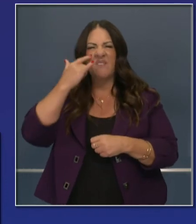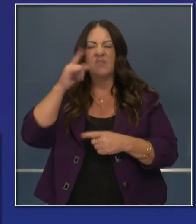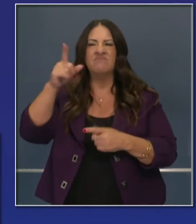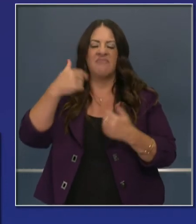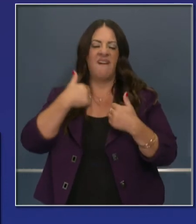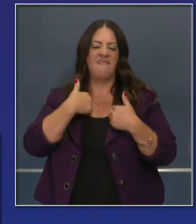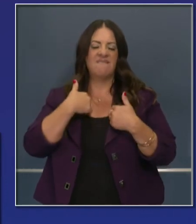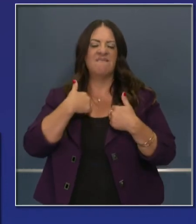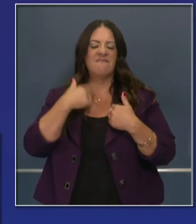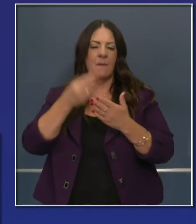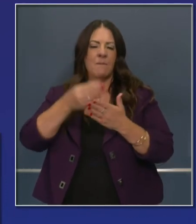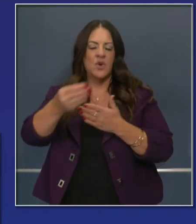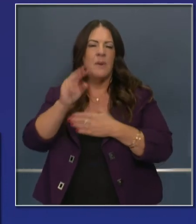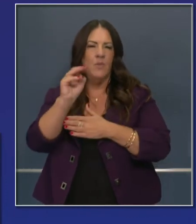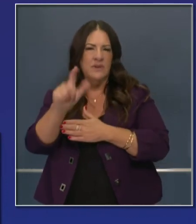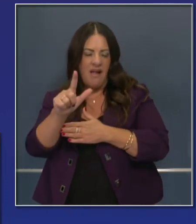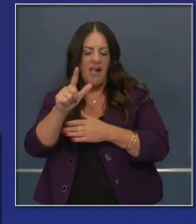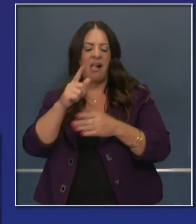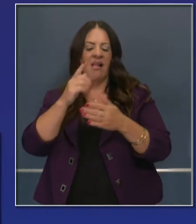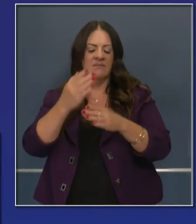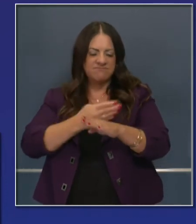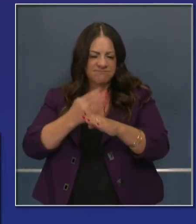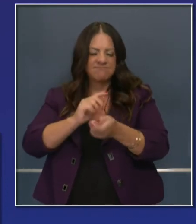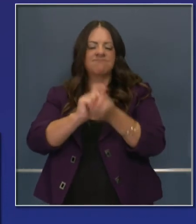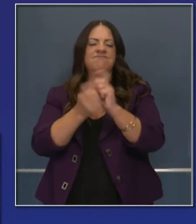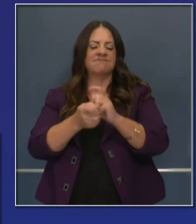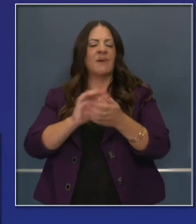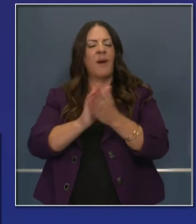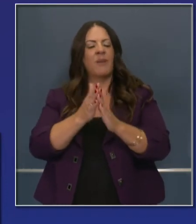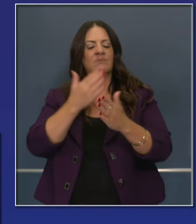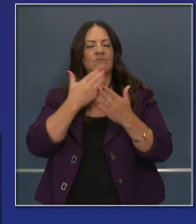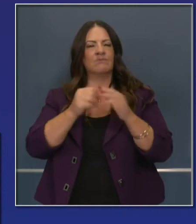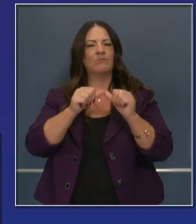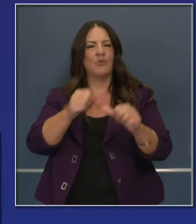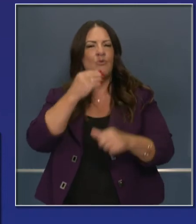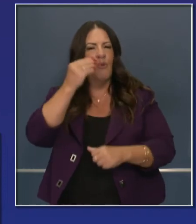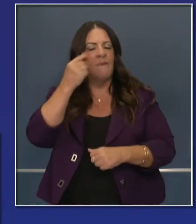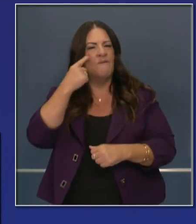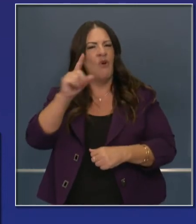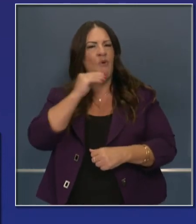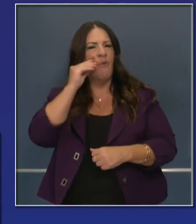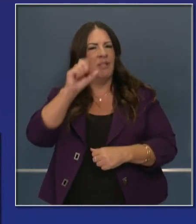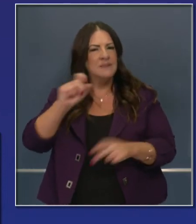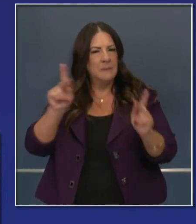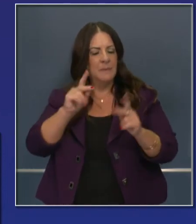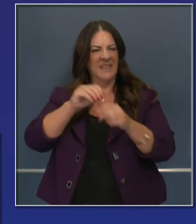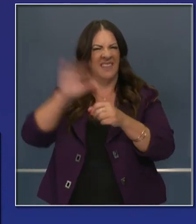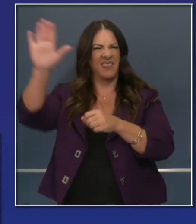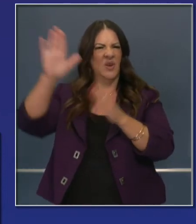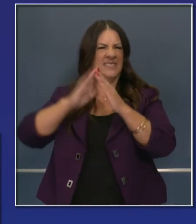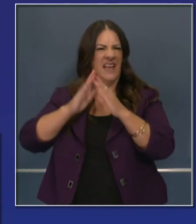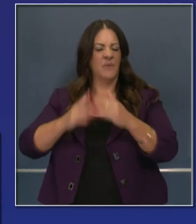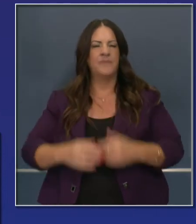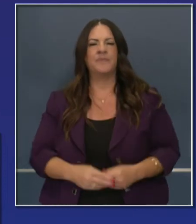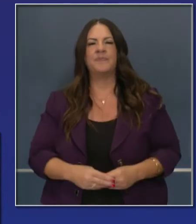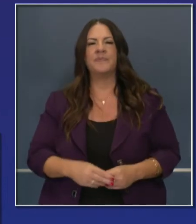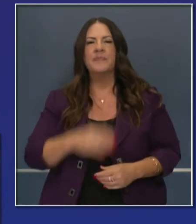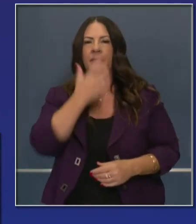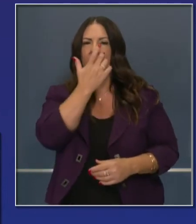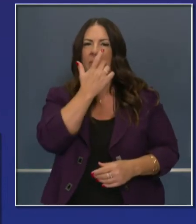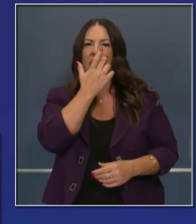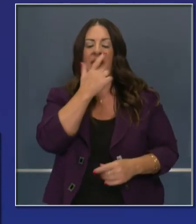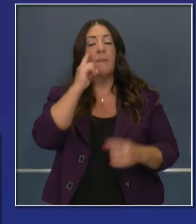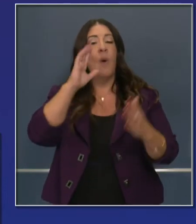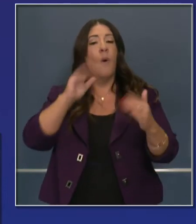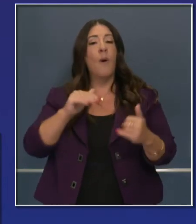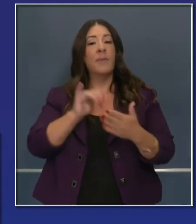very, very shortly. We have $200 million, and this is very exciting from at least my perspective and vantage point, and I hope from